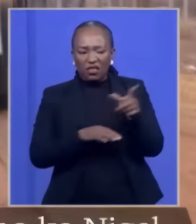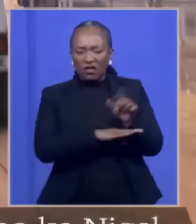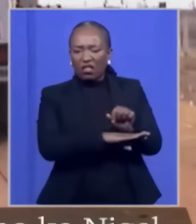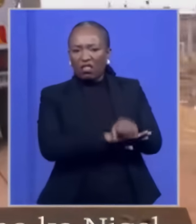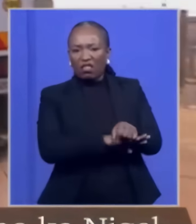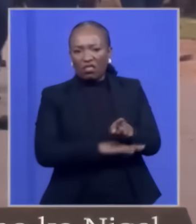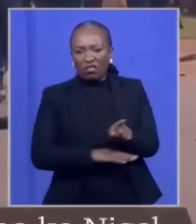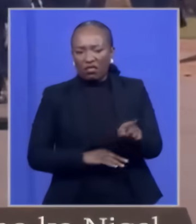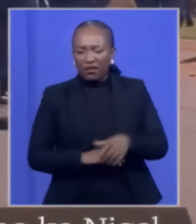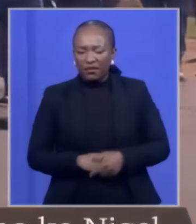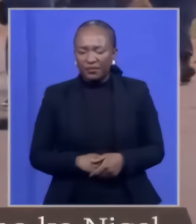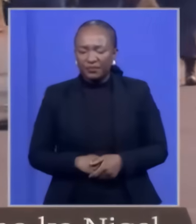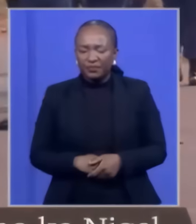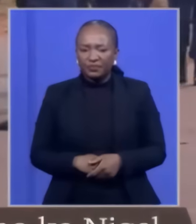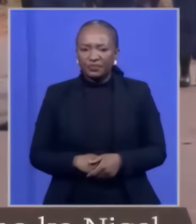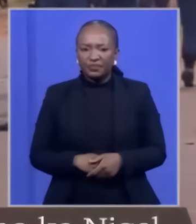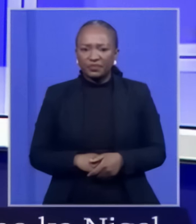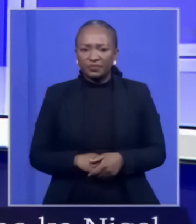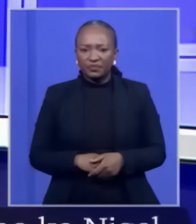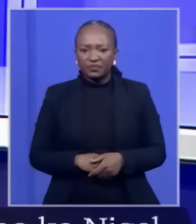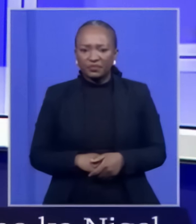Mabona.